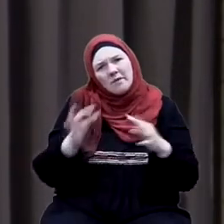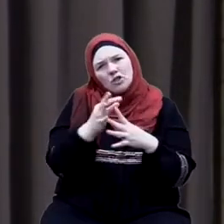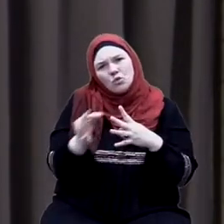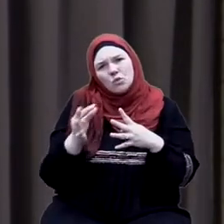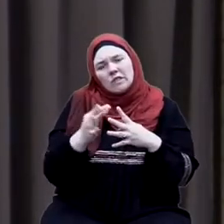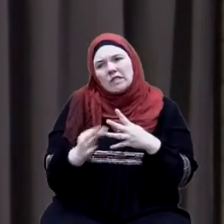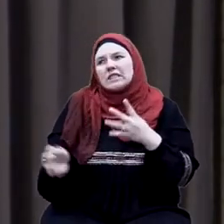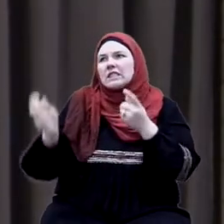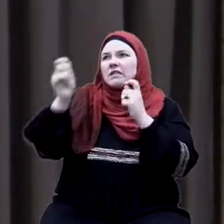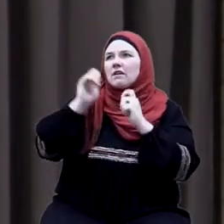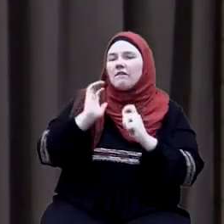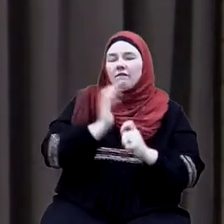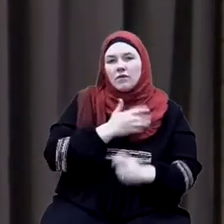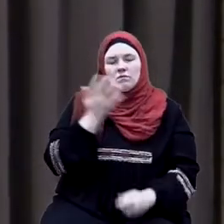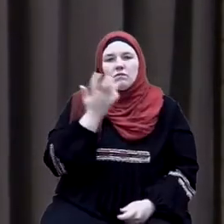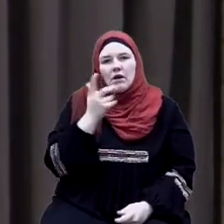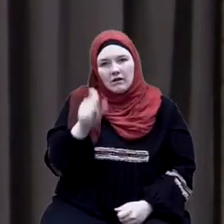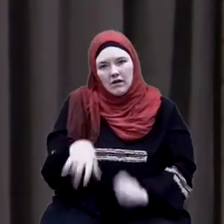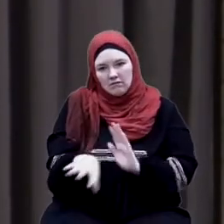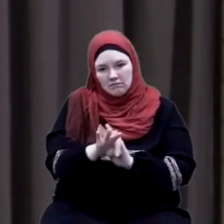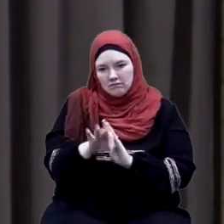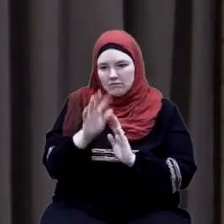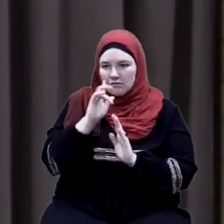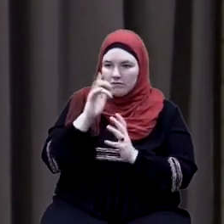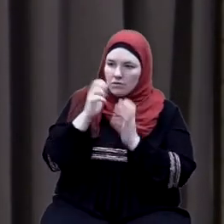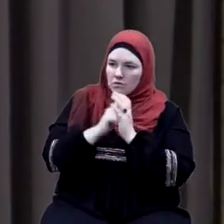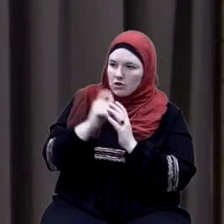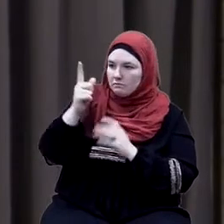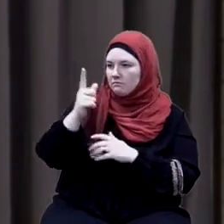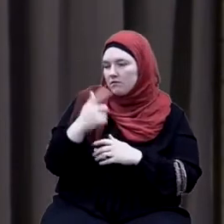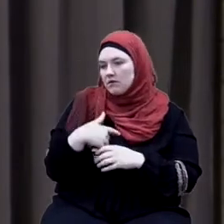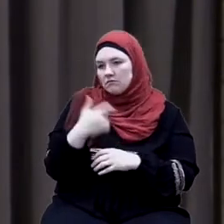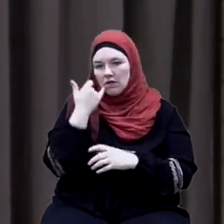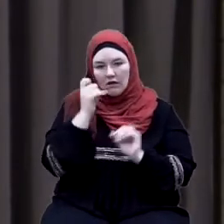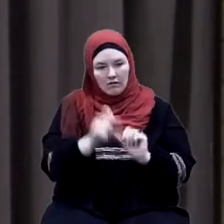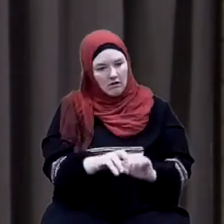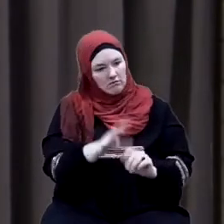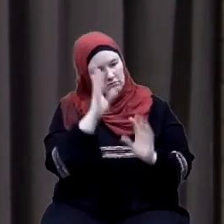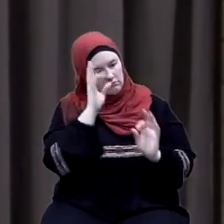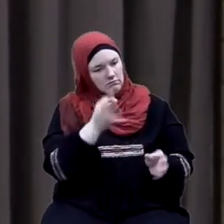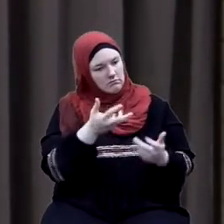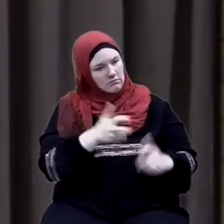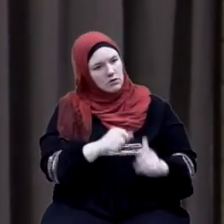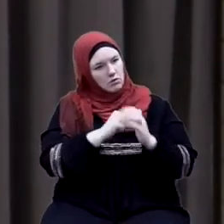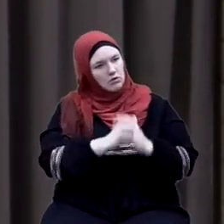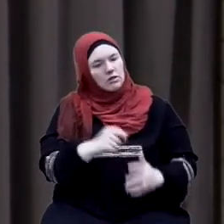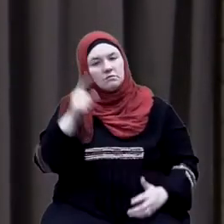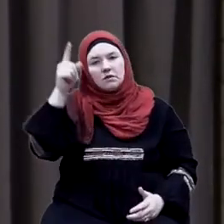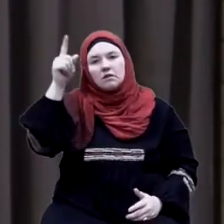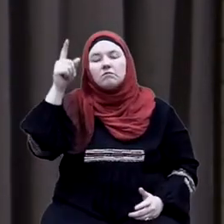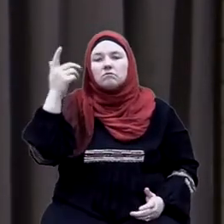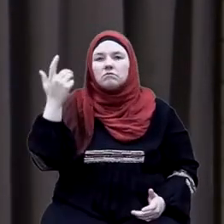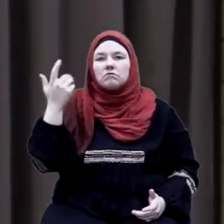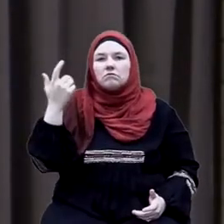Allah need to give us so that we understand that like us, everybody else is equally